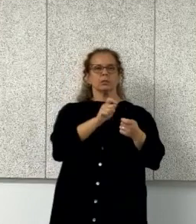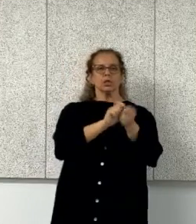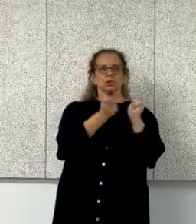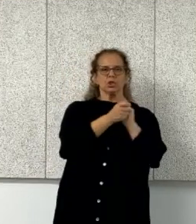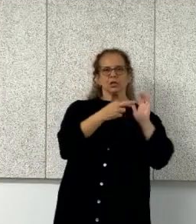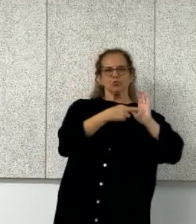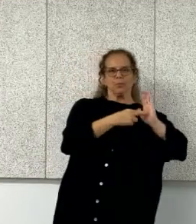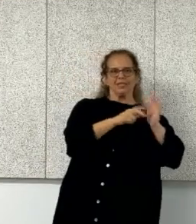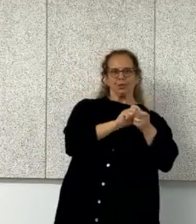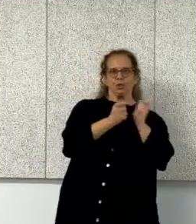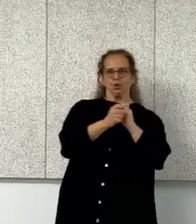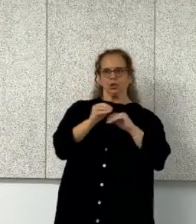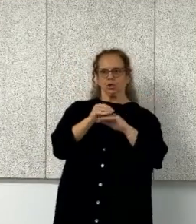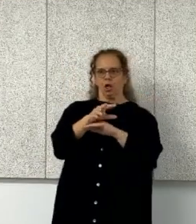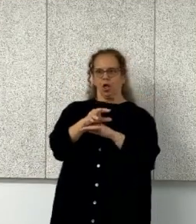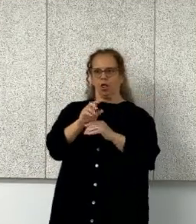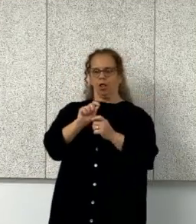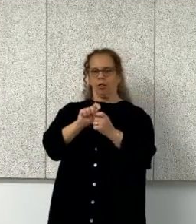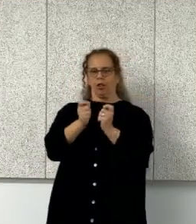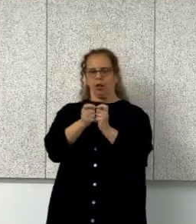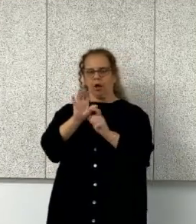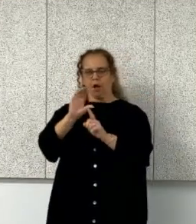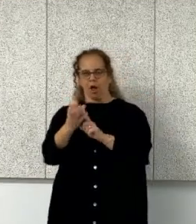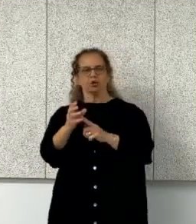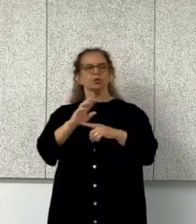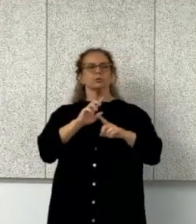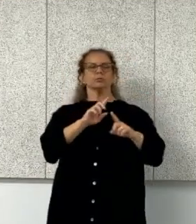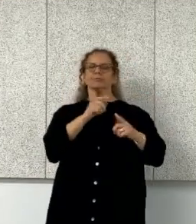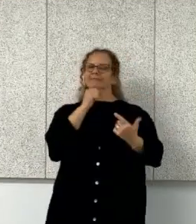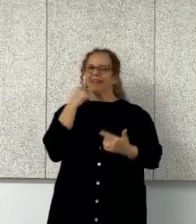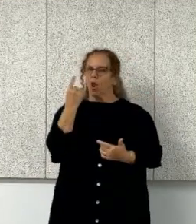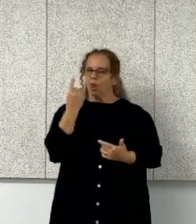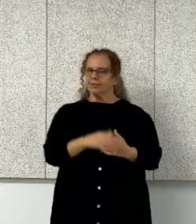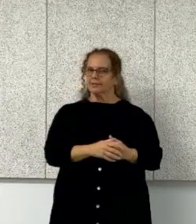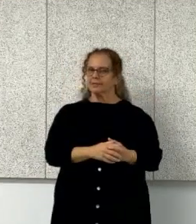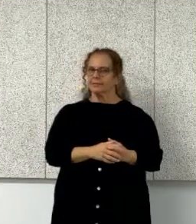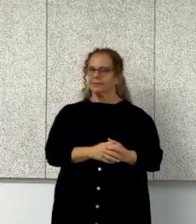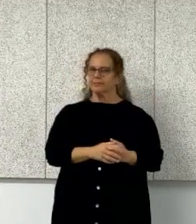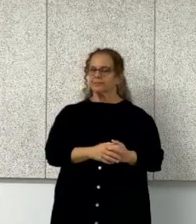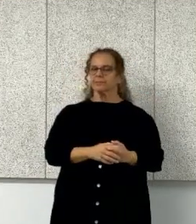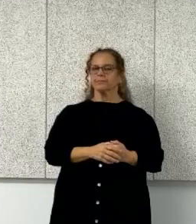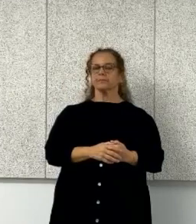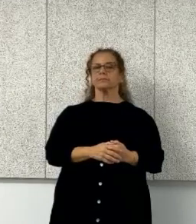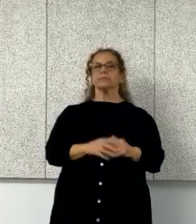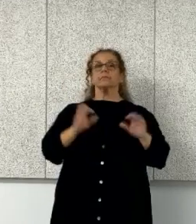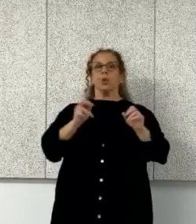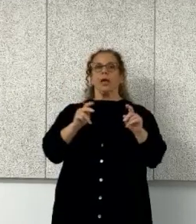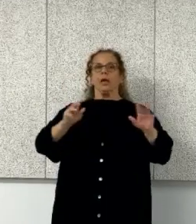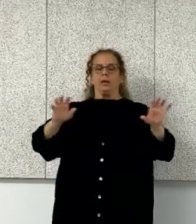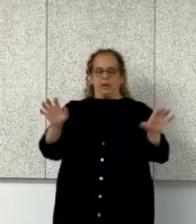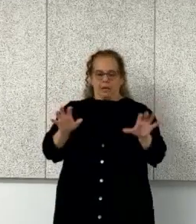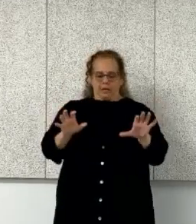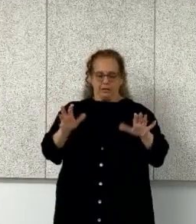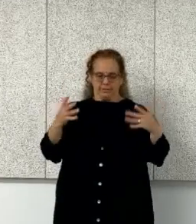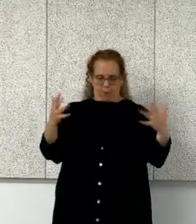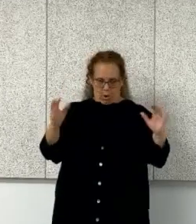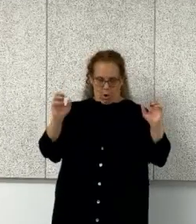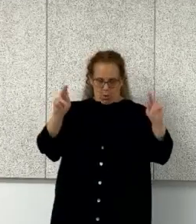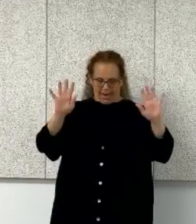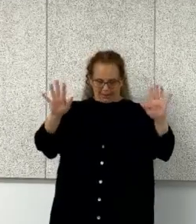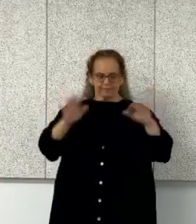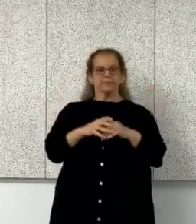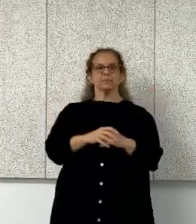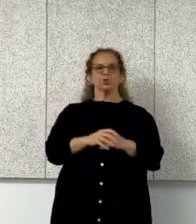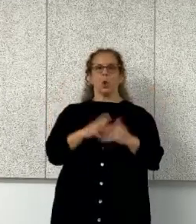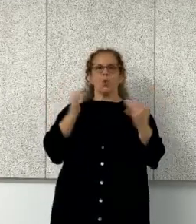isn't going to be the thing that makes a whole new culture spring up. Mm-hmm. Yeah. Yeah. We've done so much of this already, so just like a